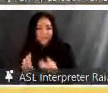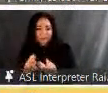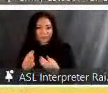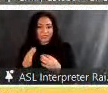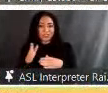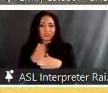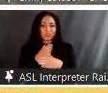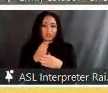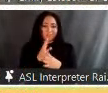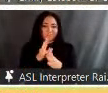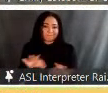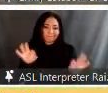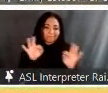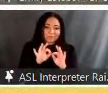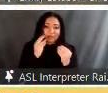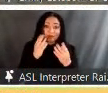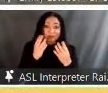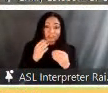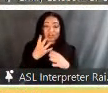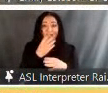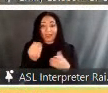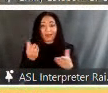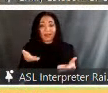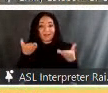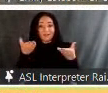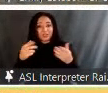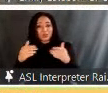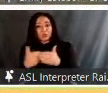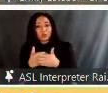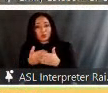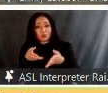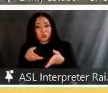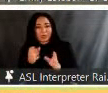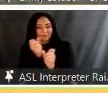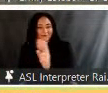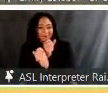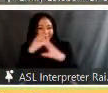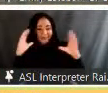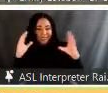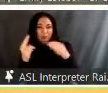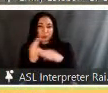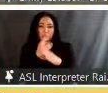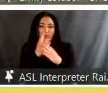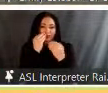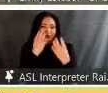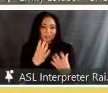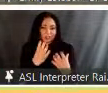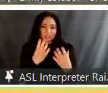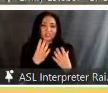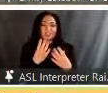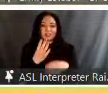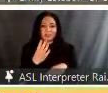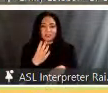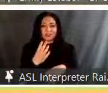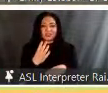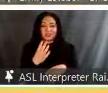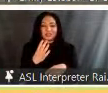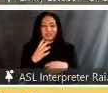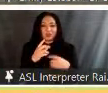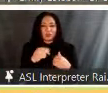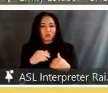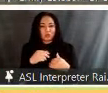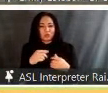critical information, and elevated new ways of visualizing and using data to inform our understanding of